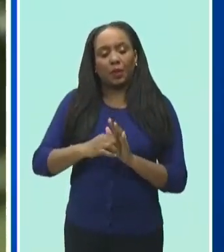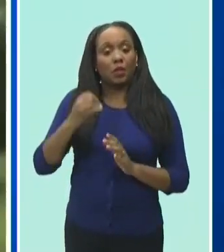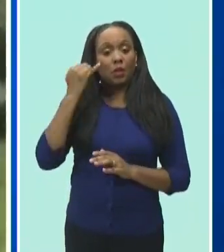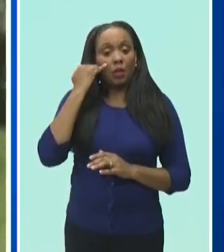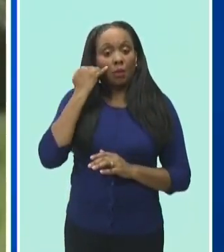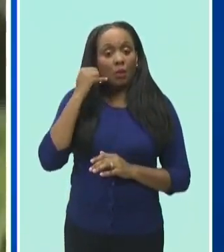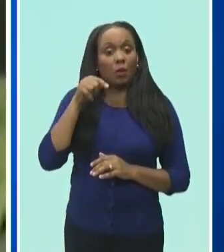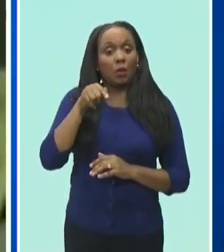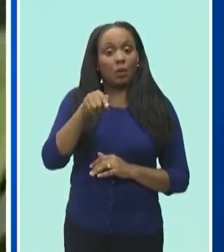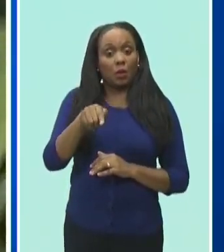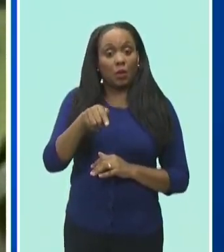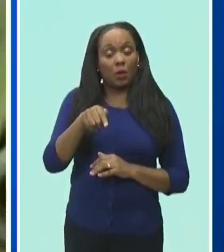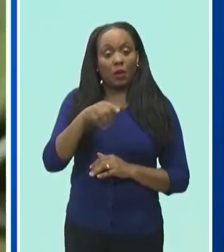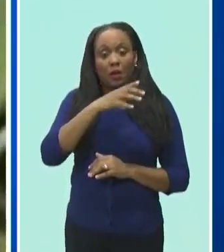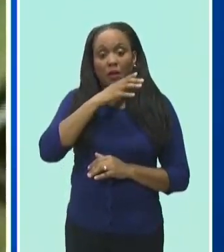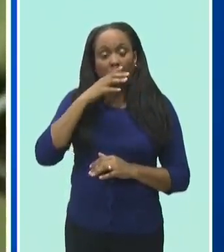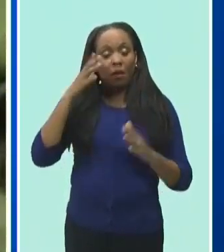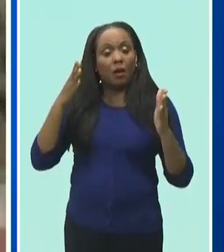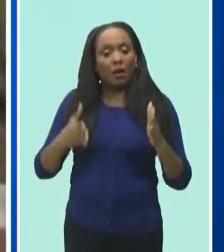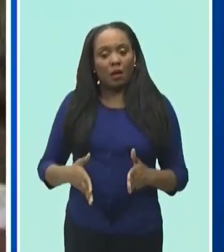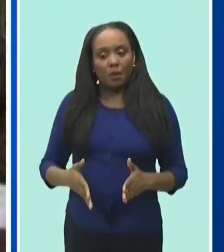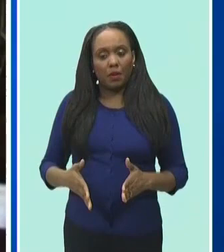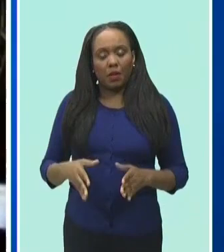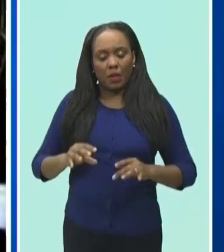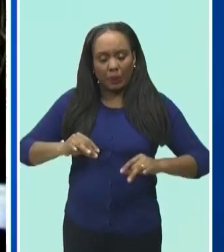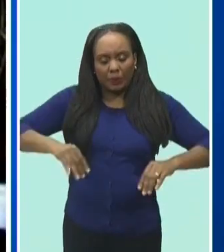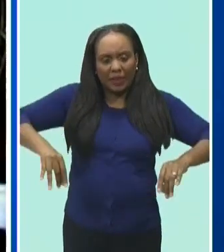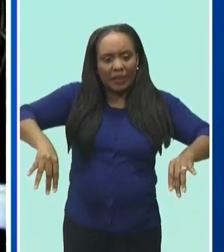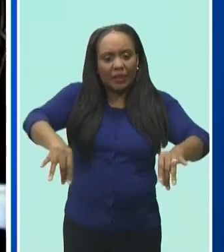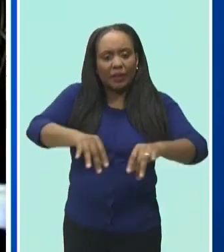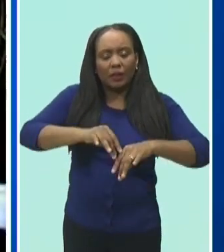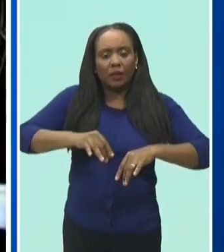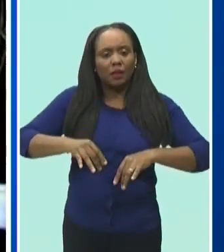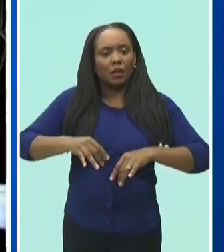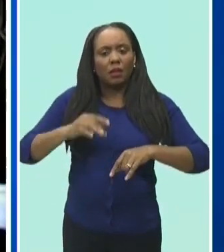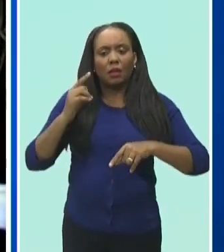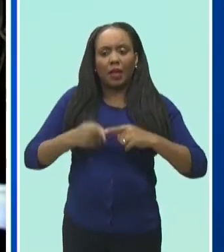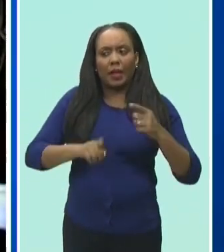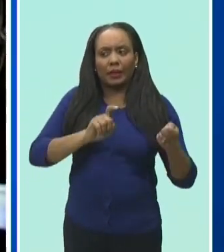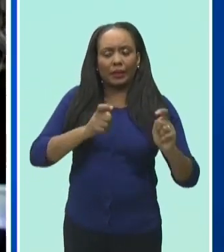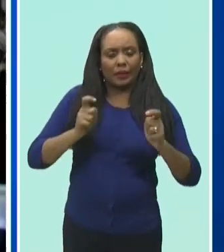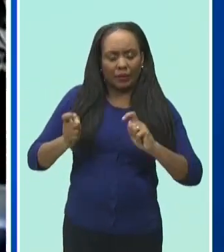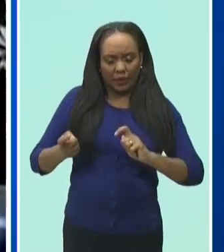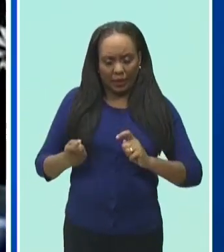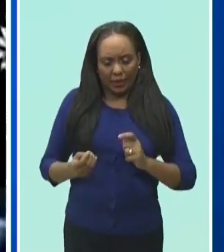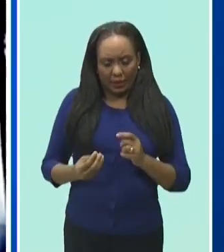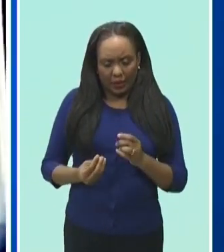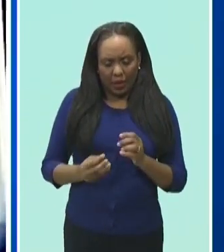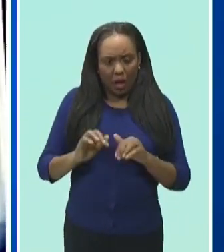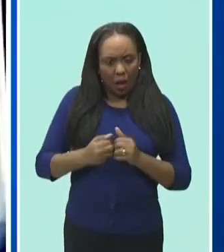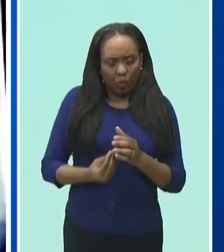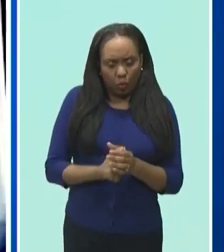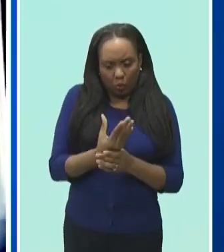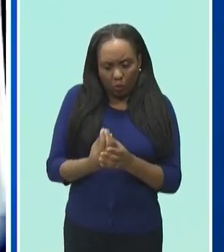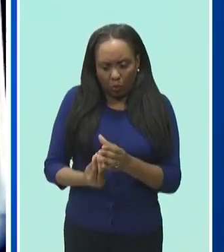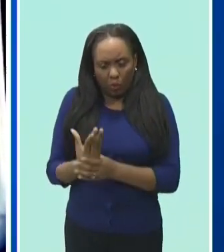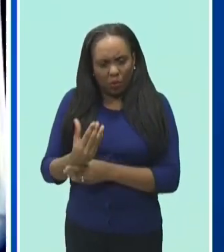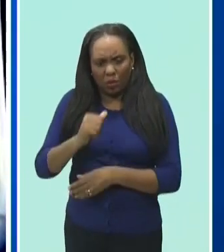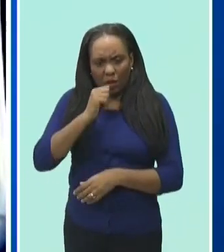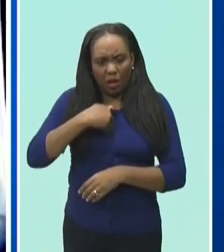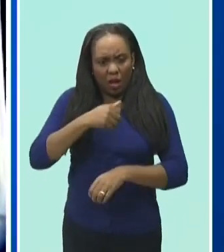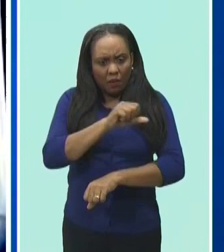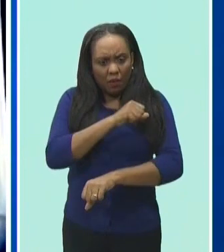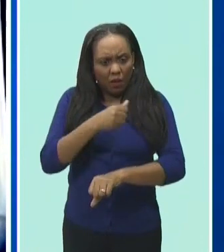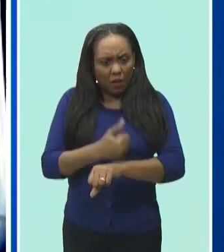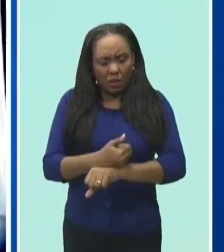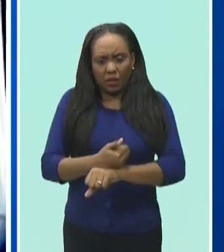the law, you're not supposed to tint your produce. You're not supposed to do this. It's still considered a crime. You do not have the authority to take the law